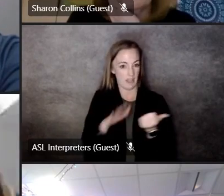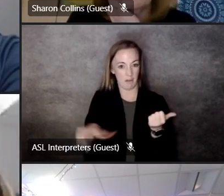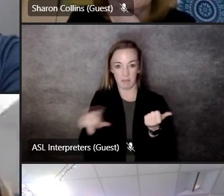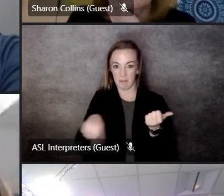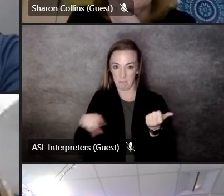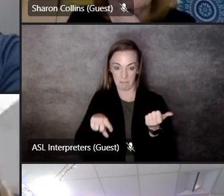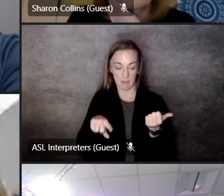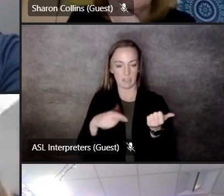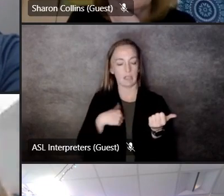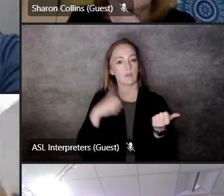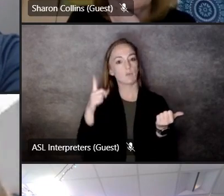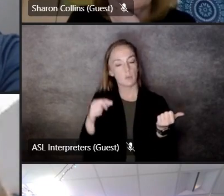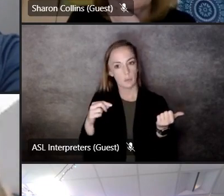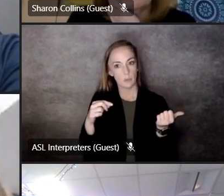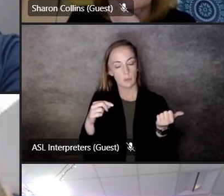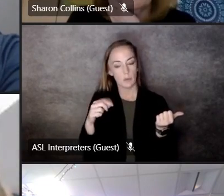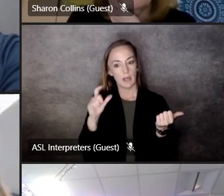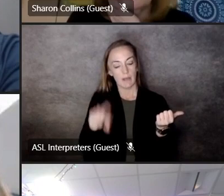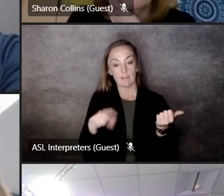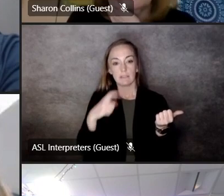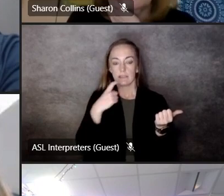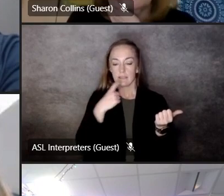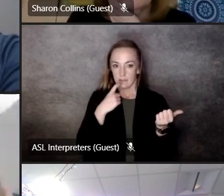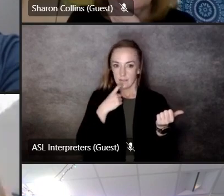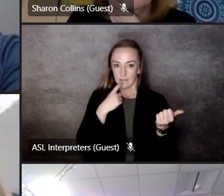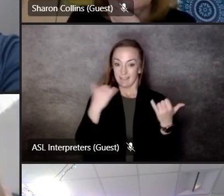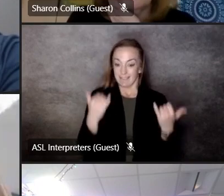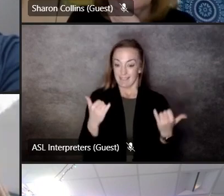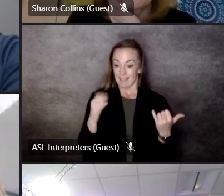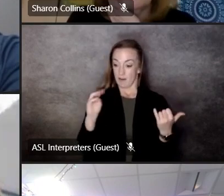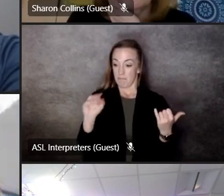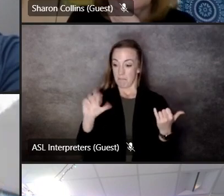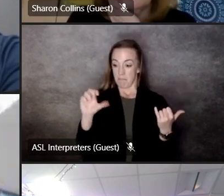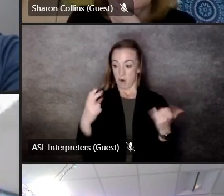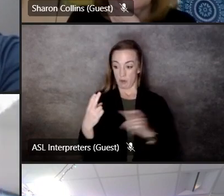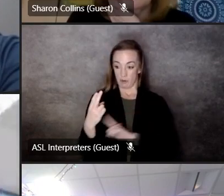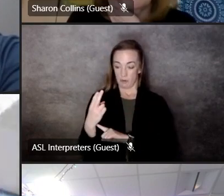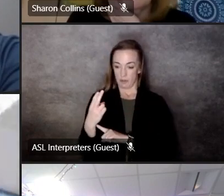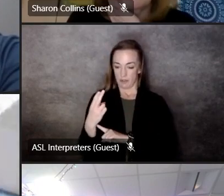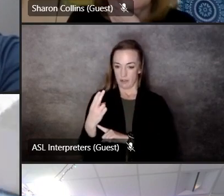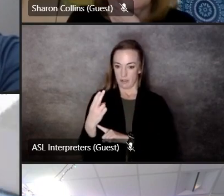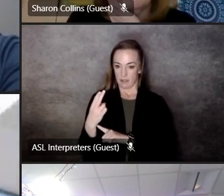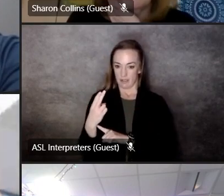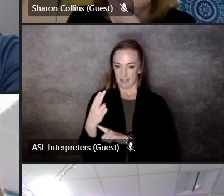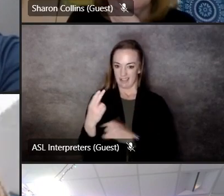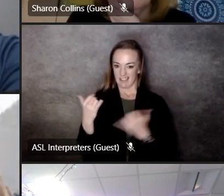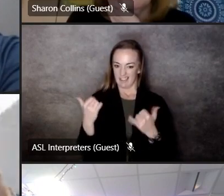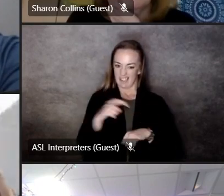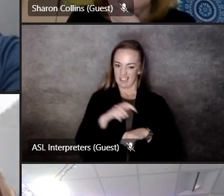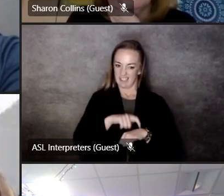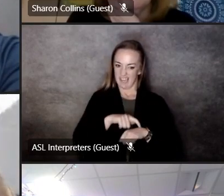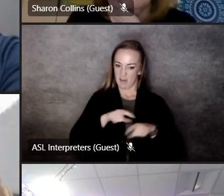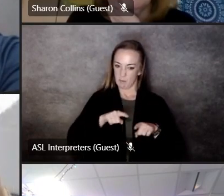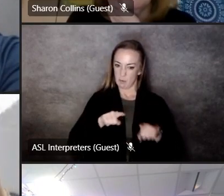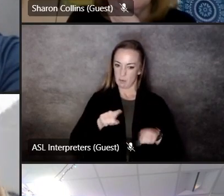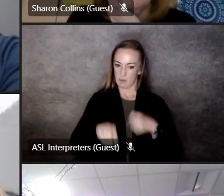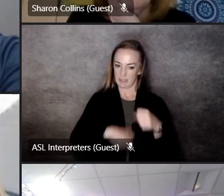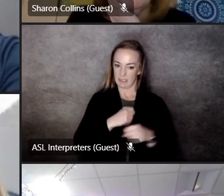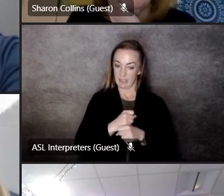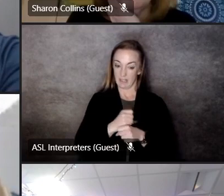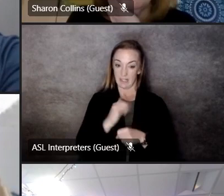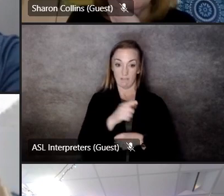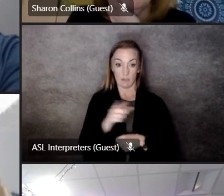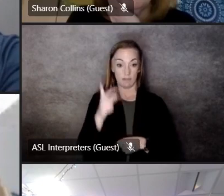that, given that it is March, in this period of the year, if you've ever seen The Pit,